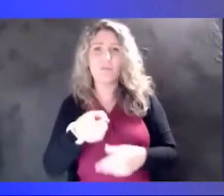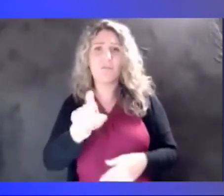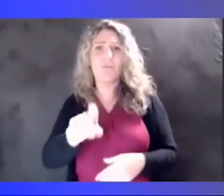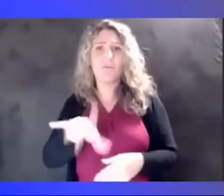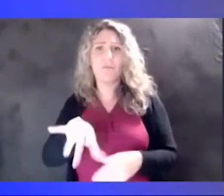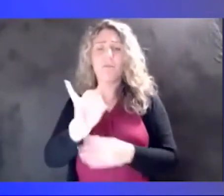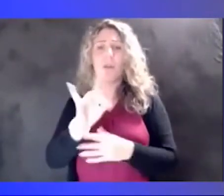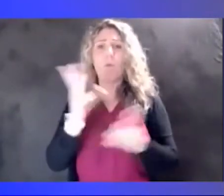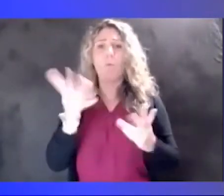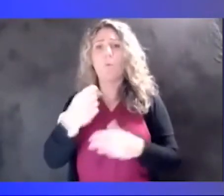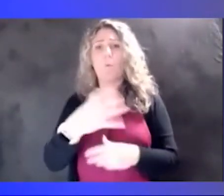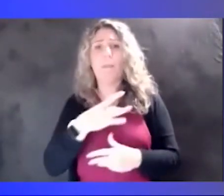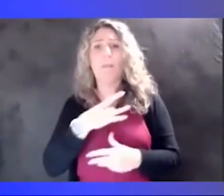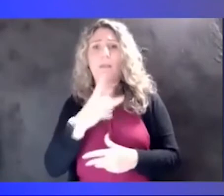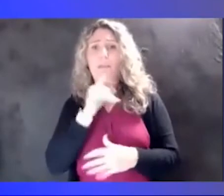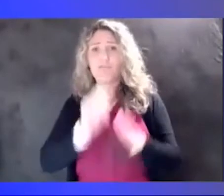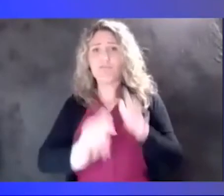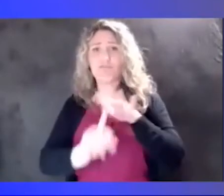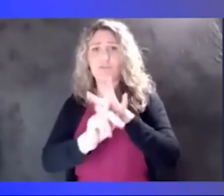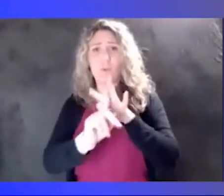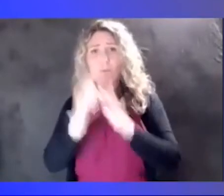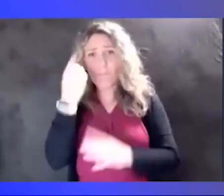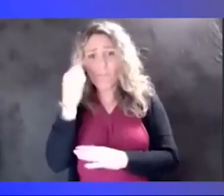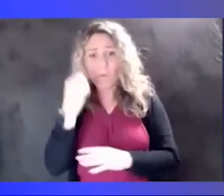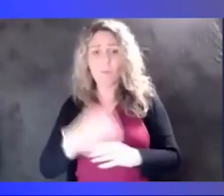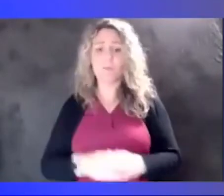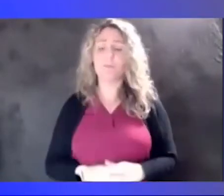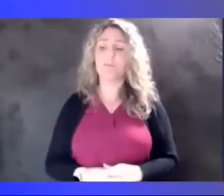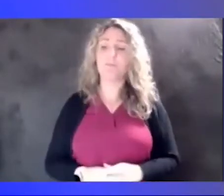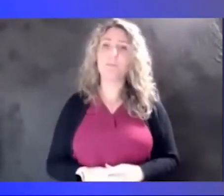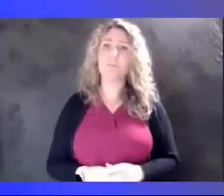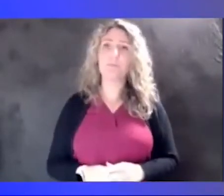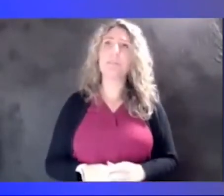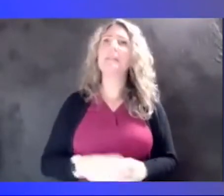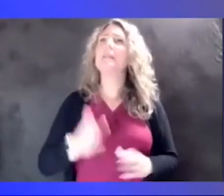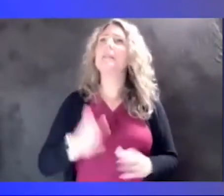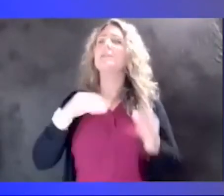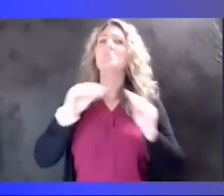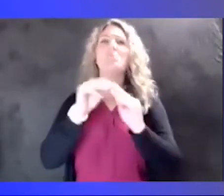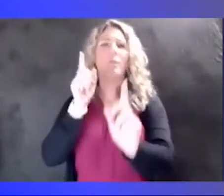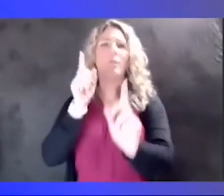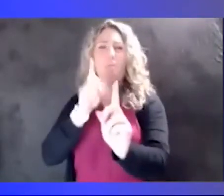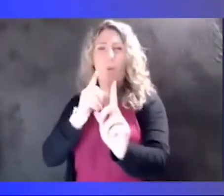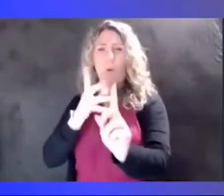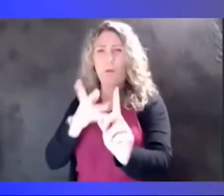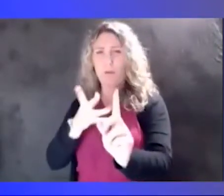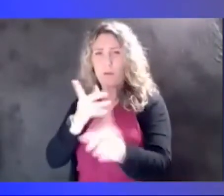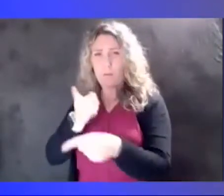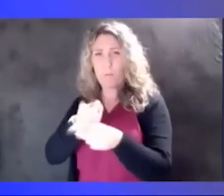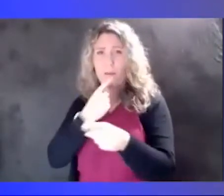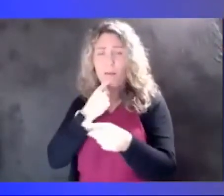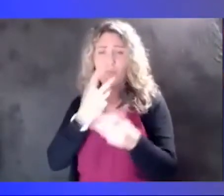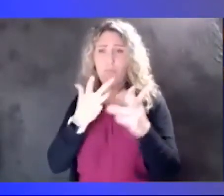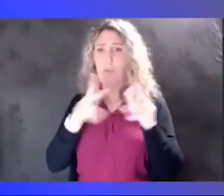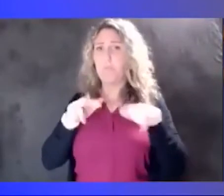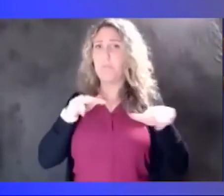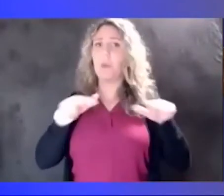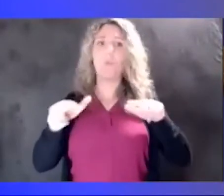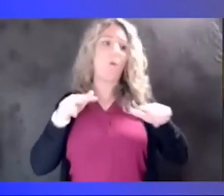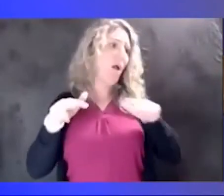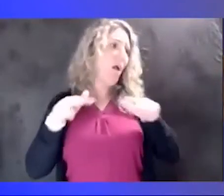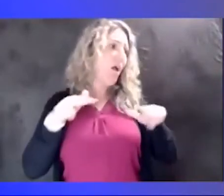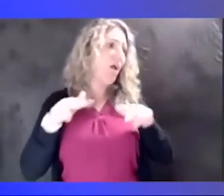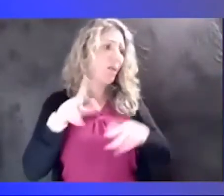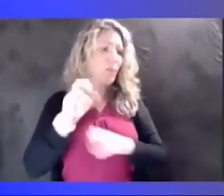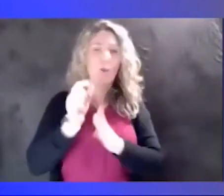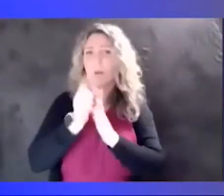for. I think it's more of a point, right? That I may walk for 30 minutes and